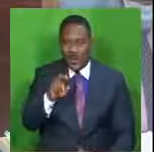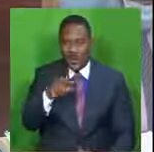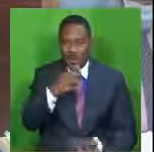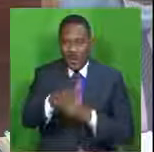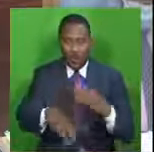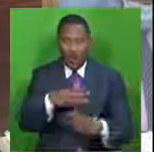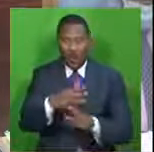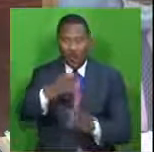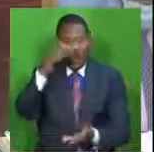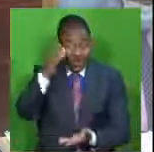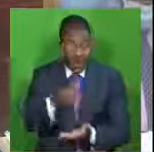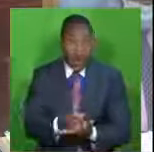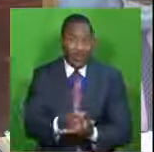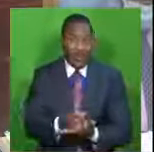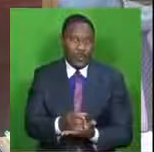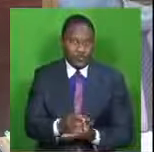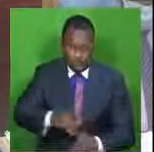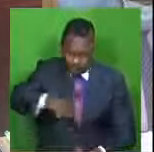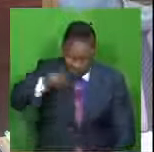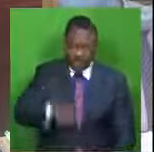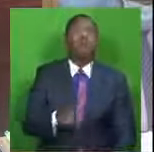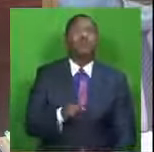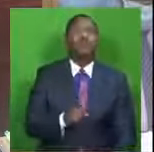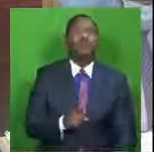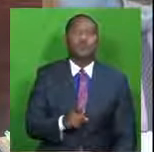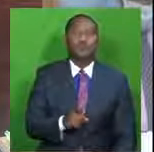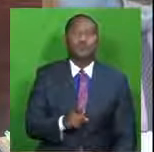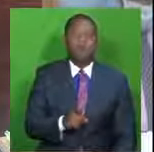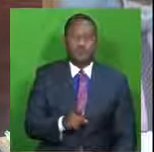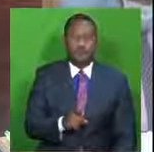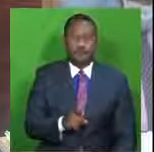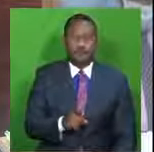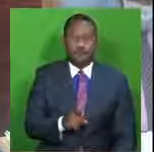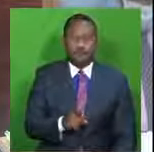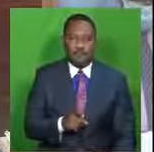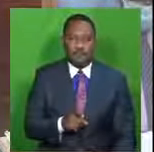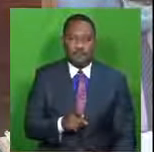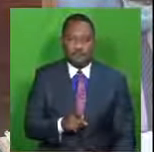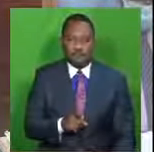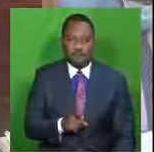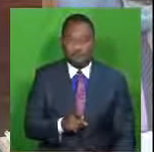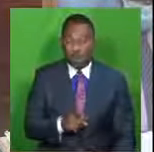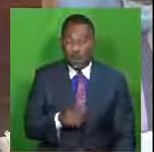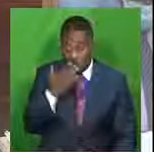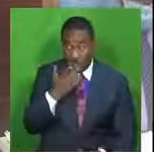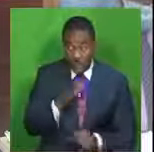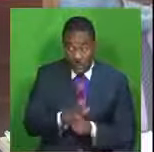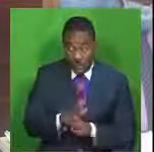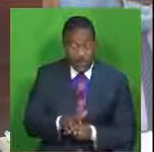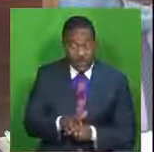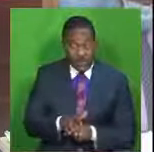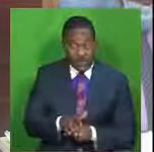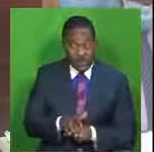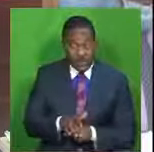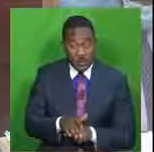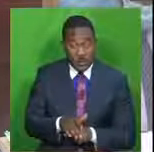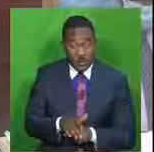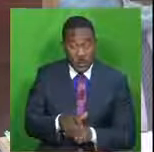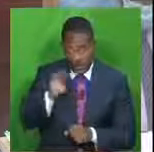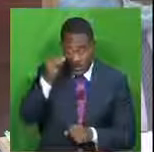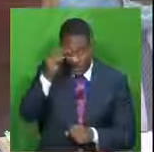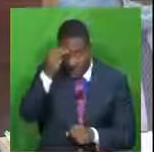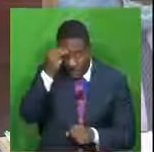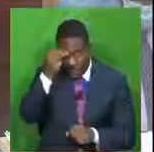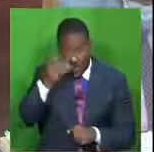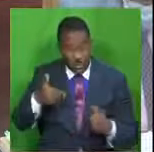And I want to assure my colleague, the Honorable Mustafa, Member of